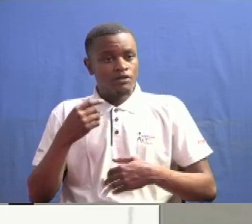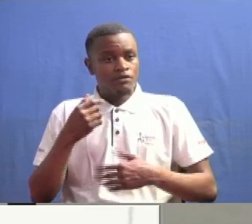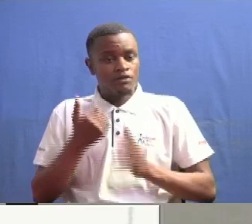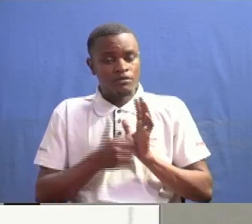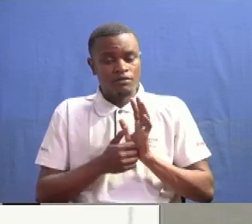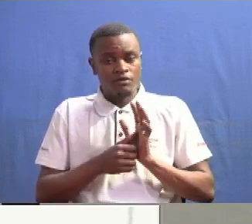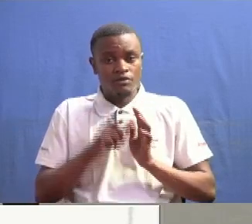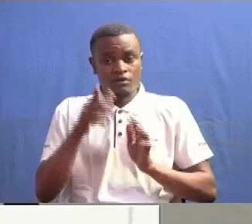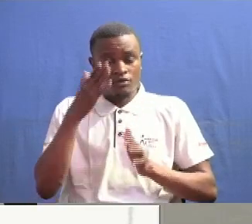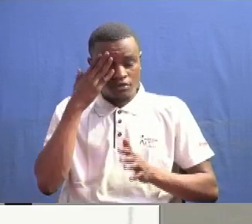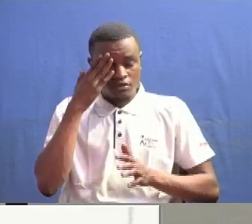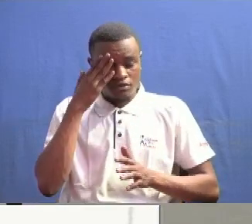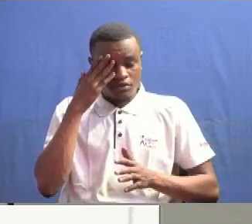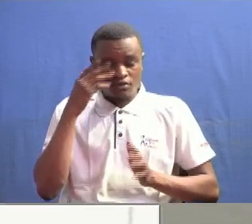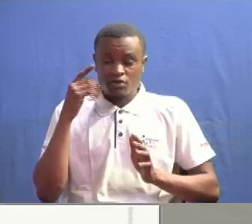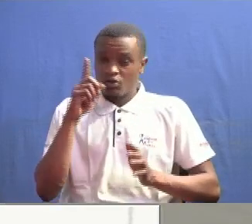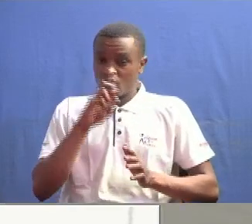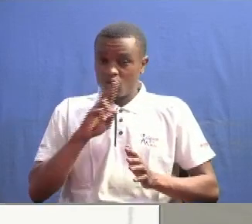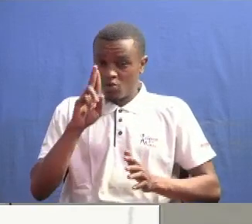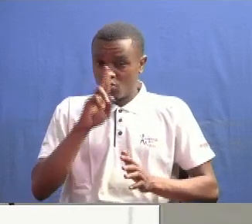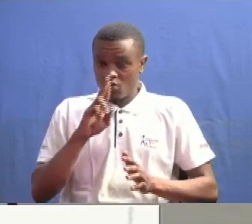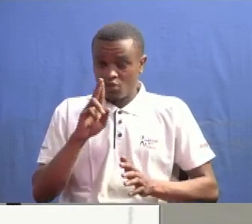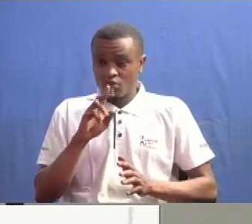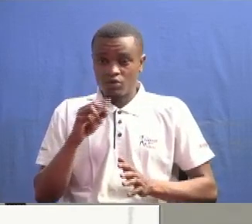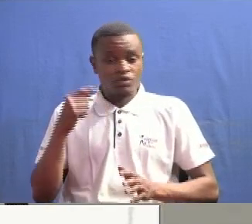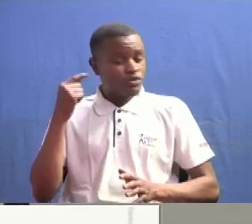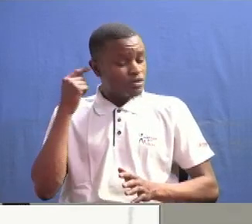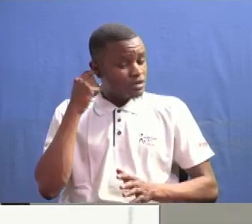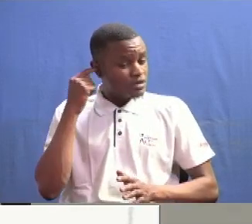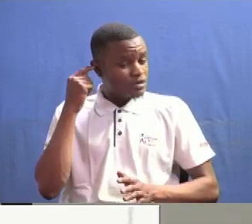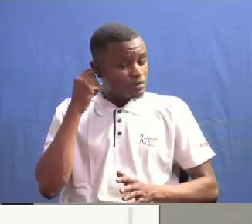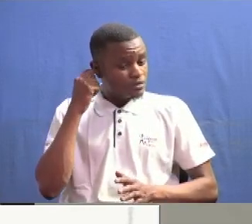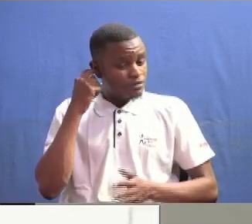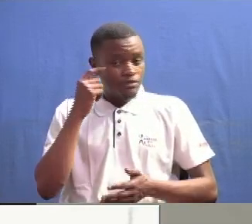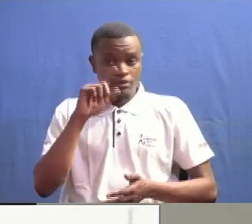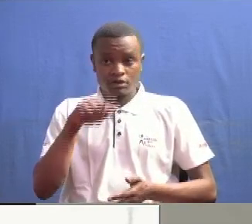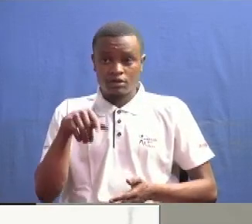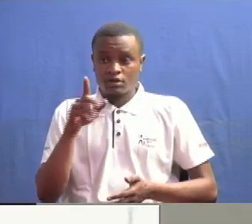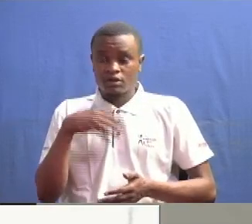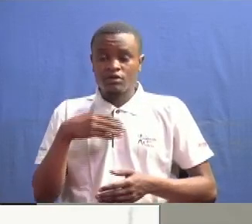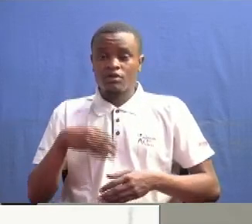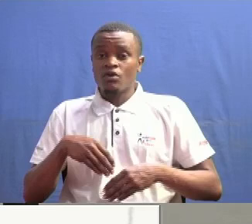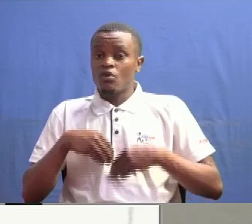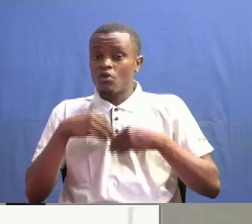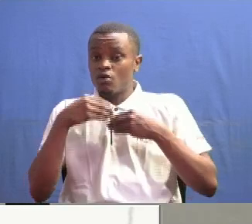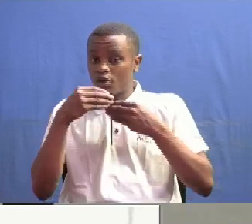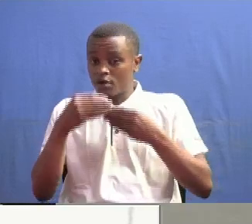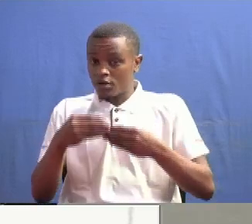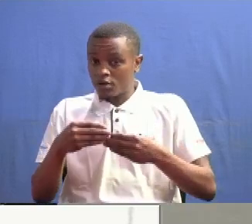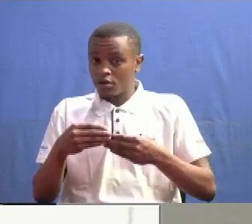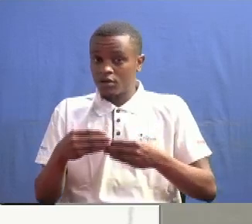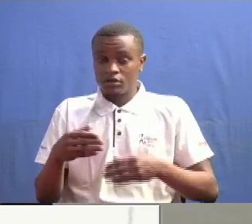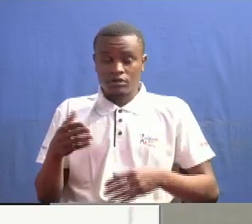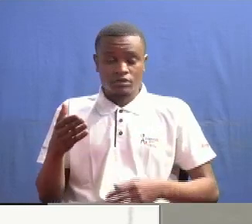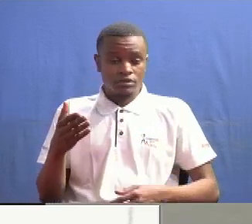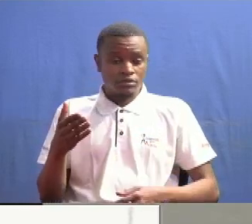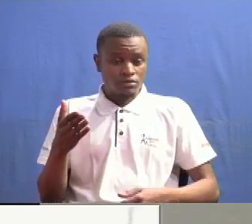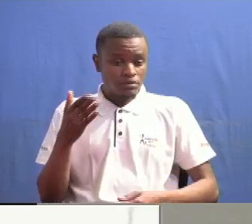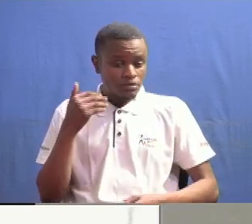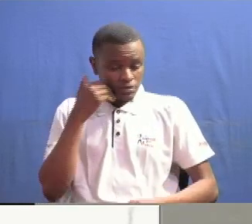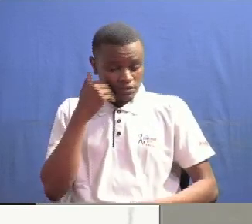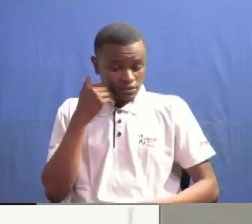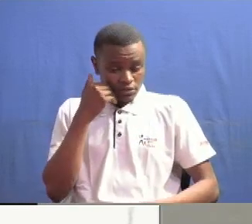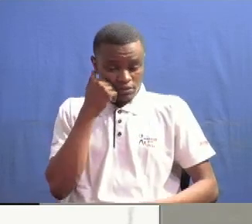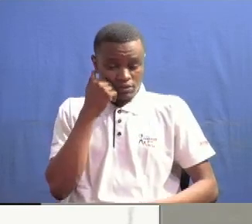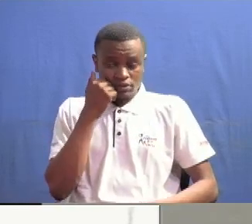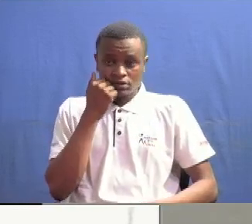You shouldn't put earbuds, because earbuds increase your chances of getting infection of the external ear canal, that is otitis externa,